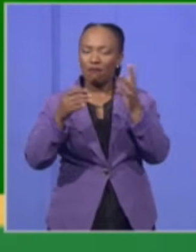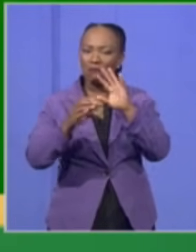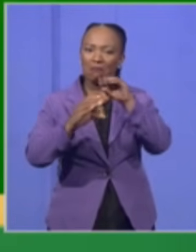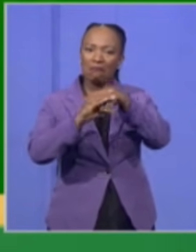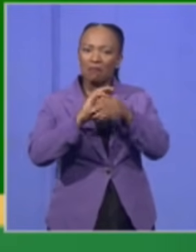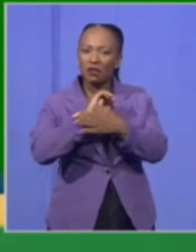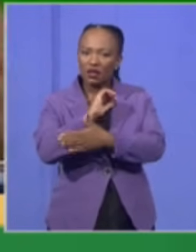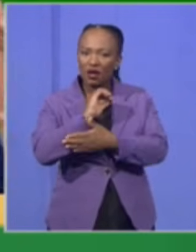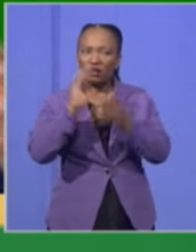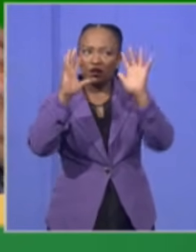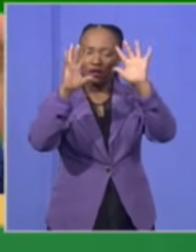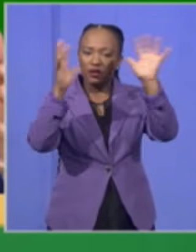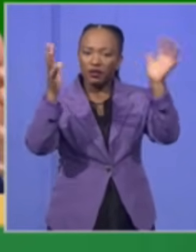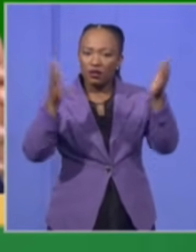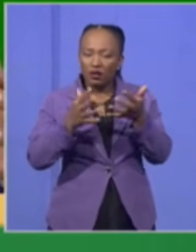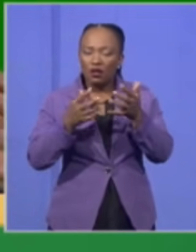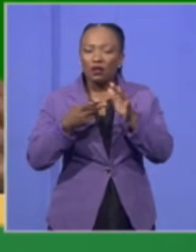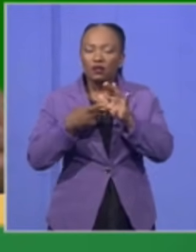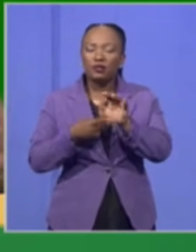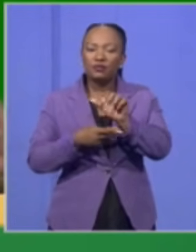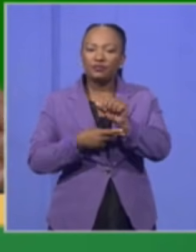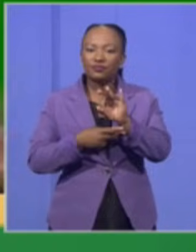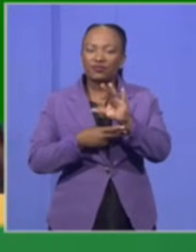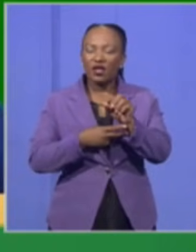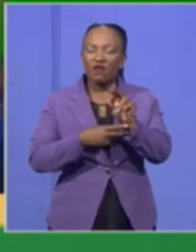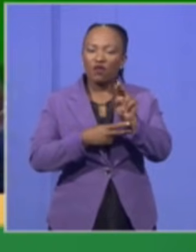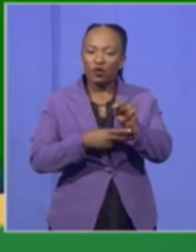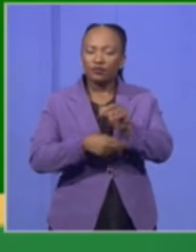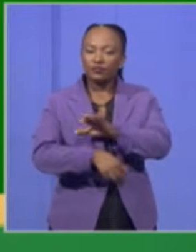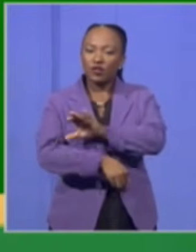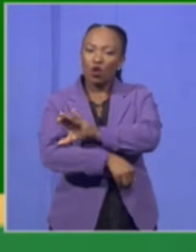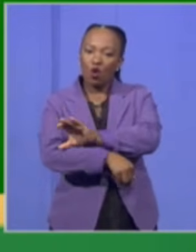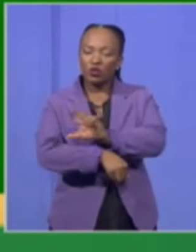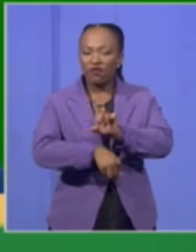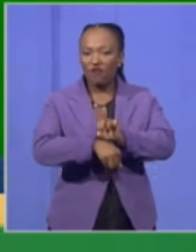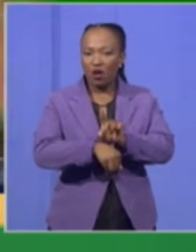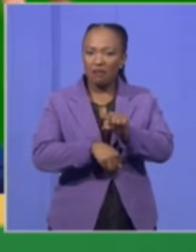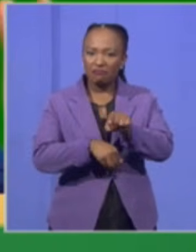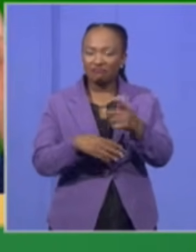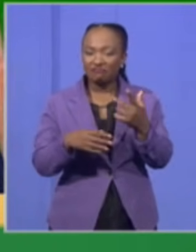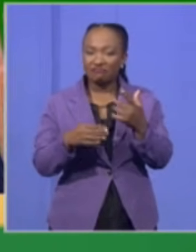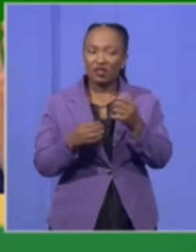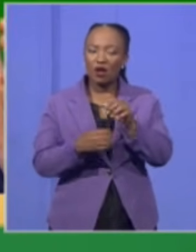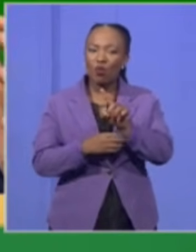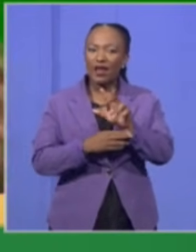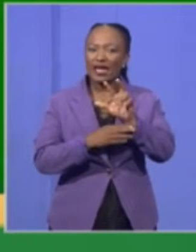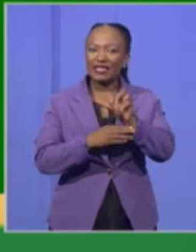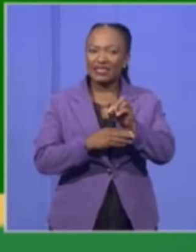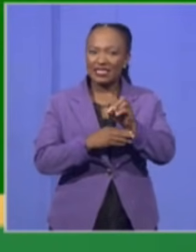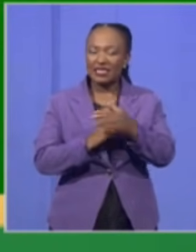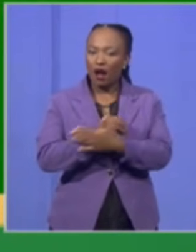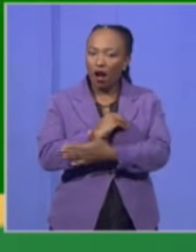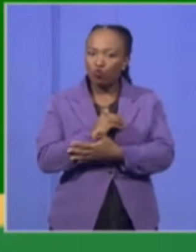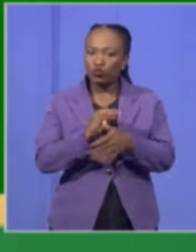world, is the AFCON in Cote d'Ivoire being watched by 180 nations. It has never happened.